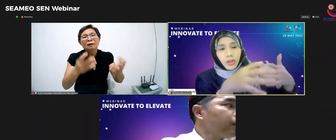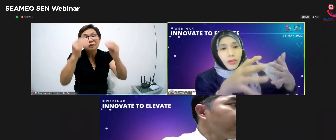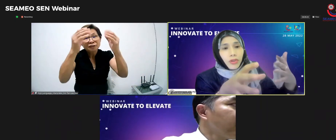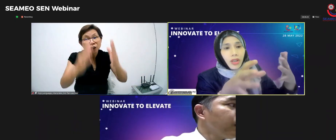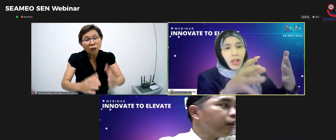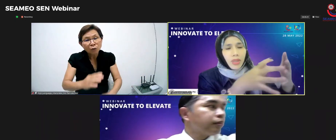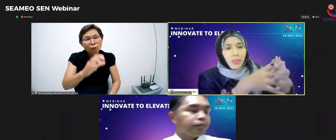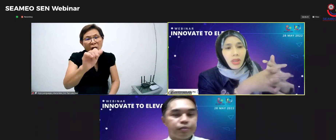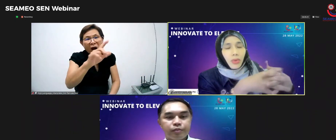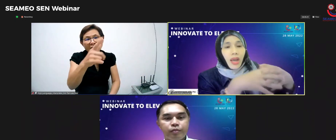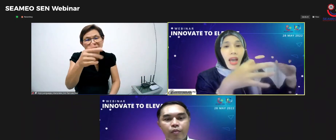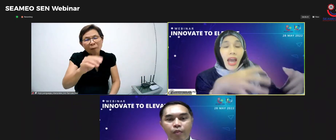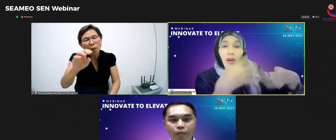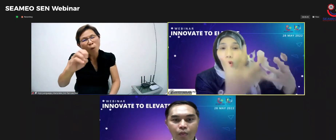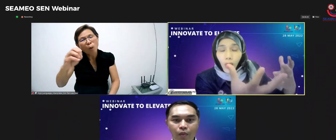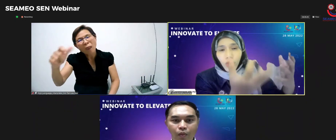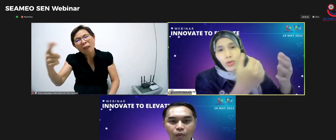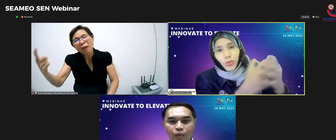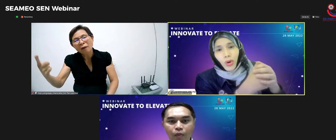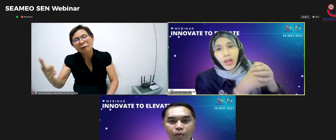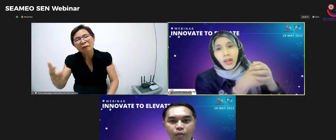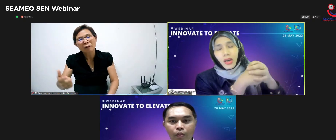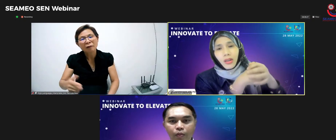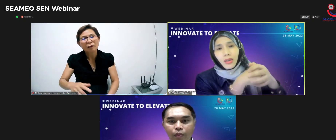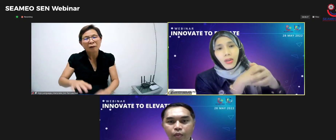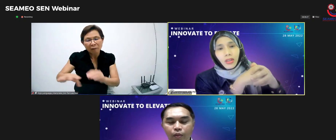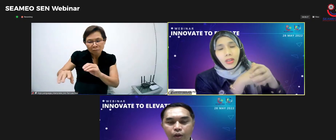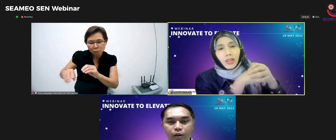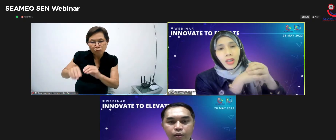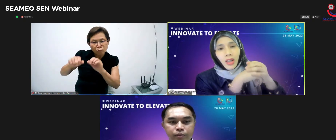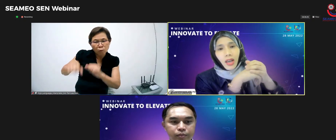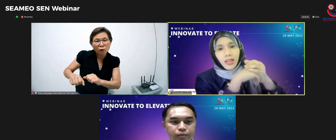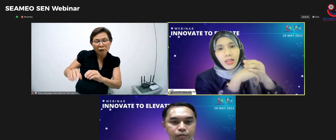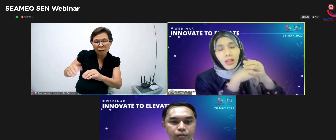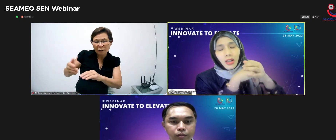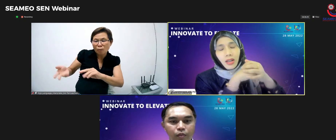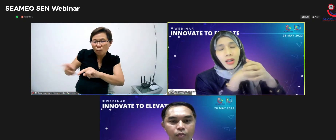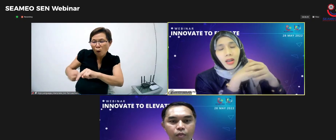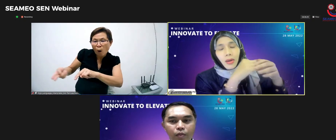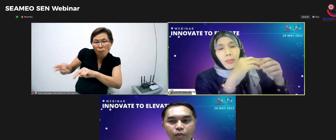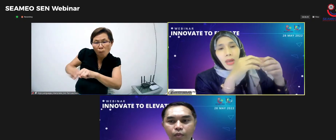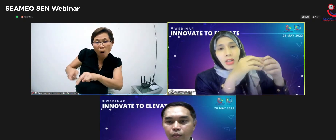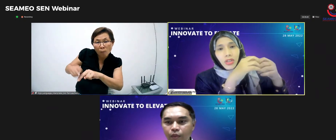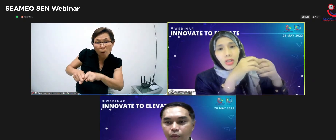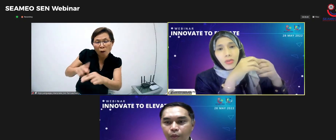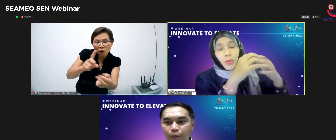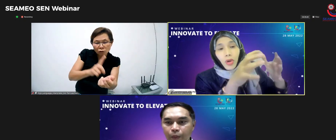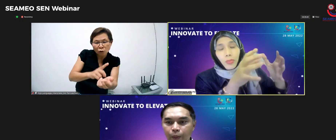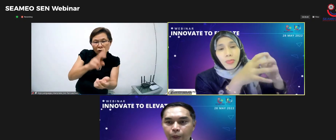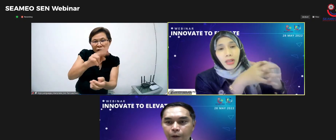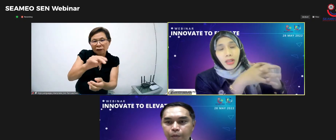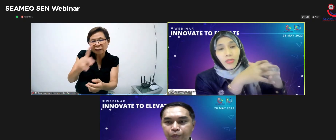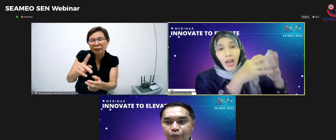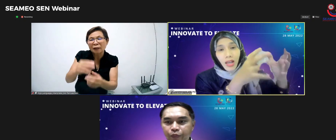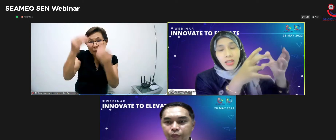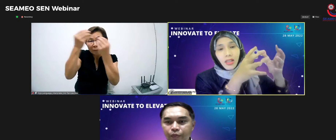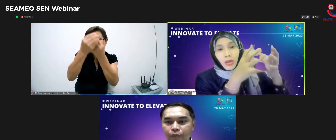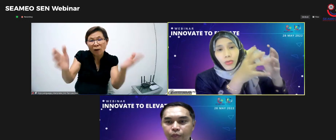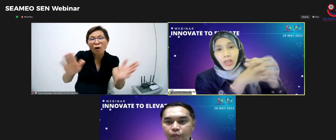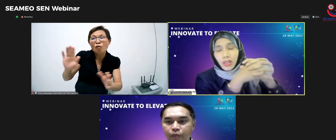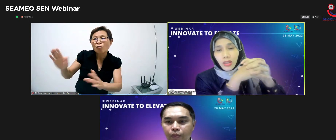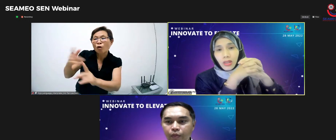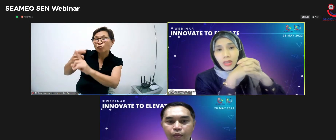Betia, Dr. Irvin, and Miss Metawi add on to what Dr. Nick has mentioned from your perspective